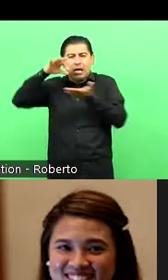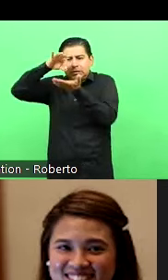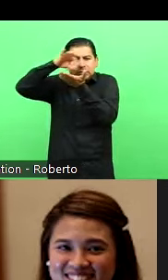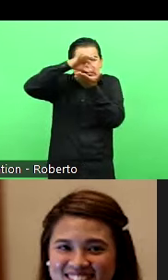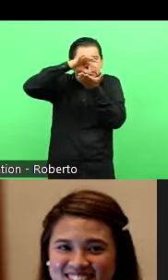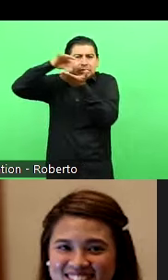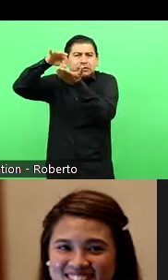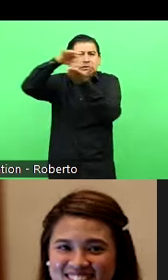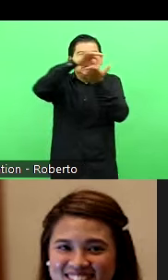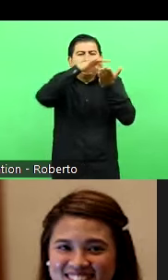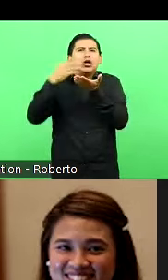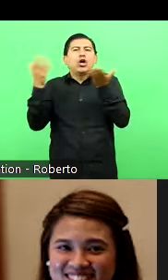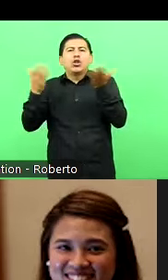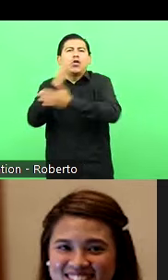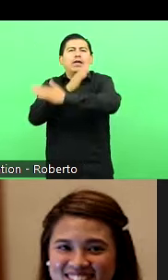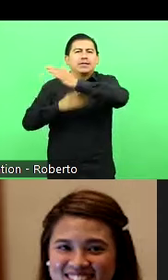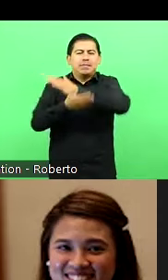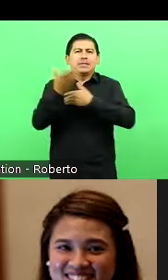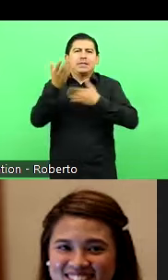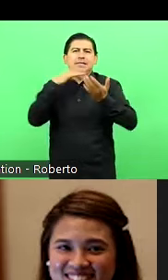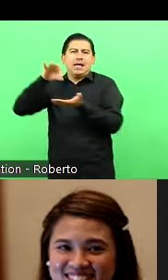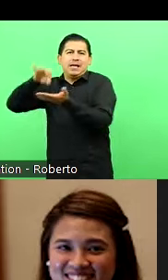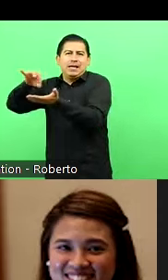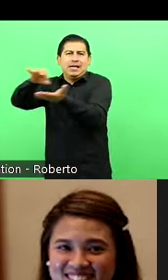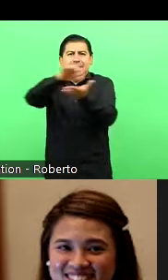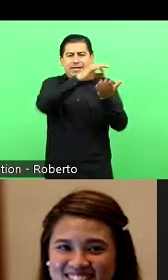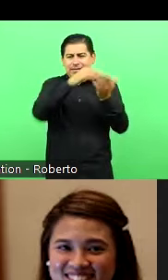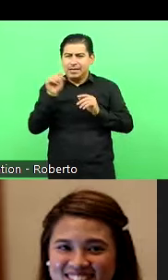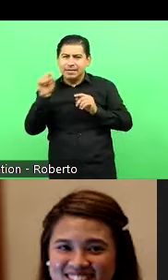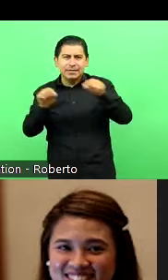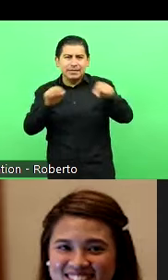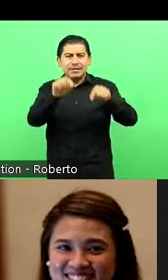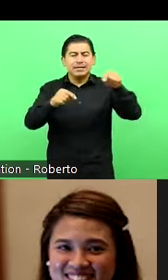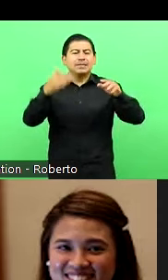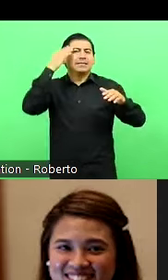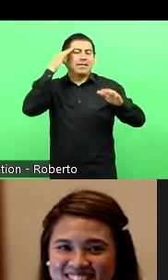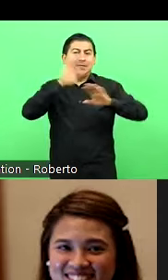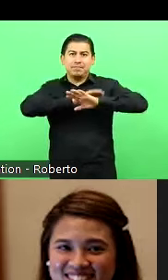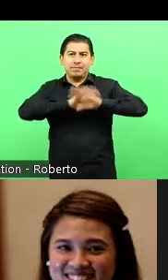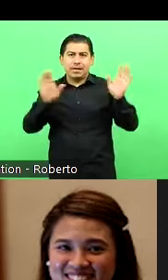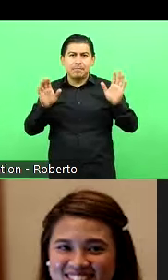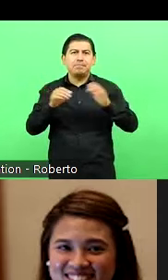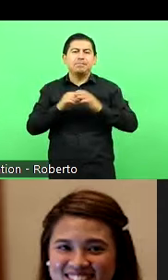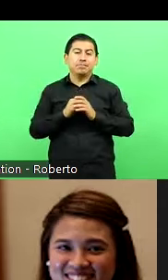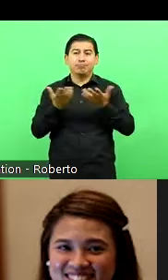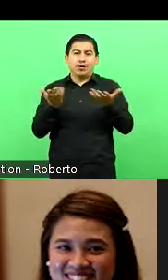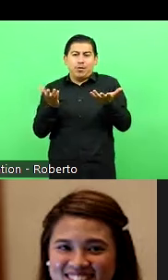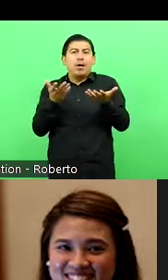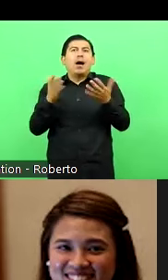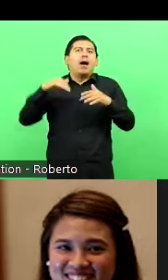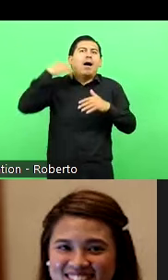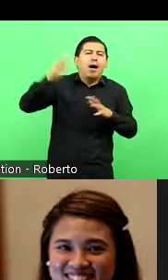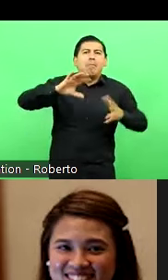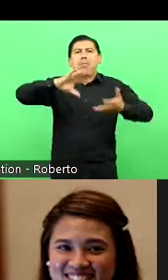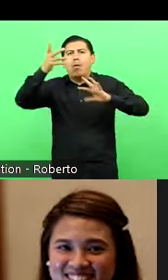affairs in Quezon City, we are able to make a map wherein we have superimposed